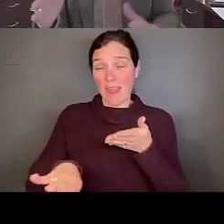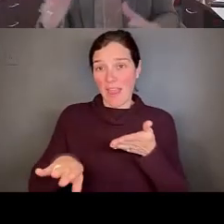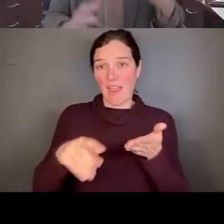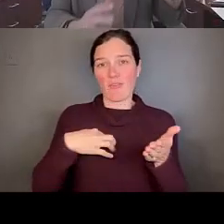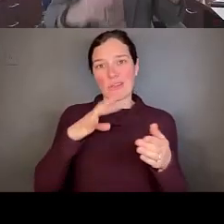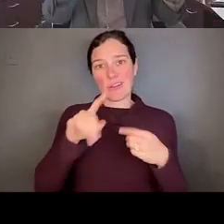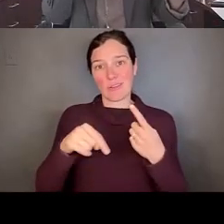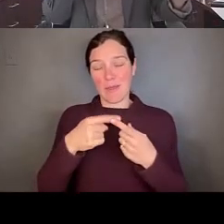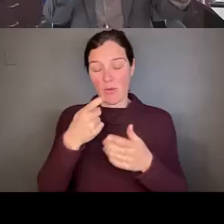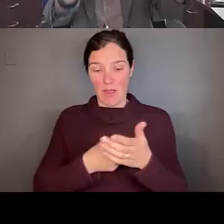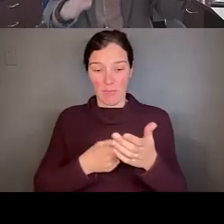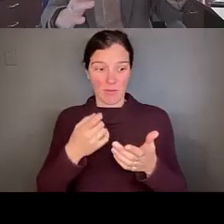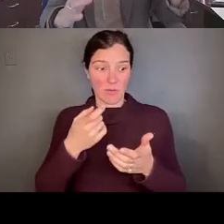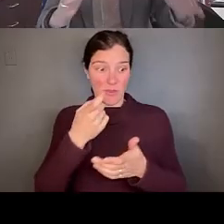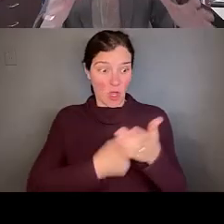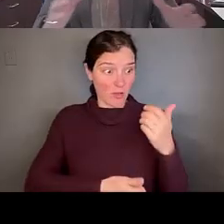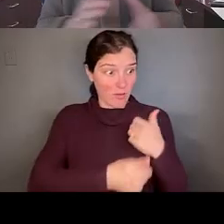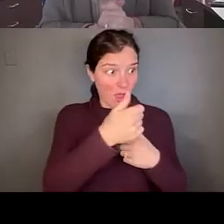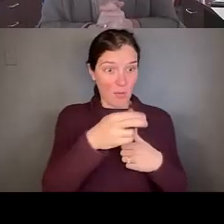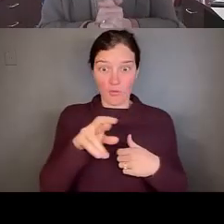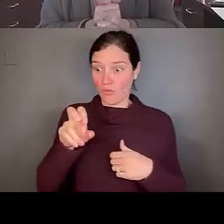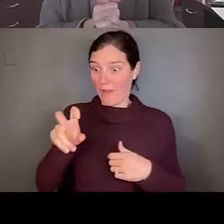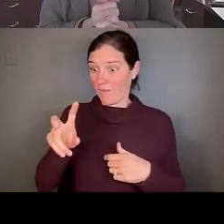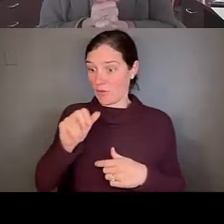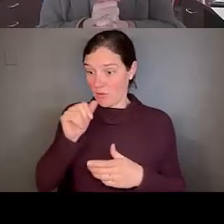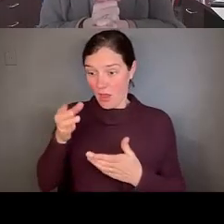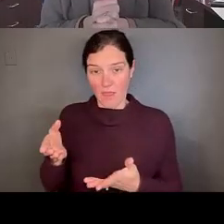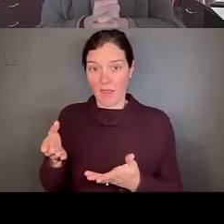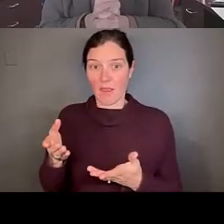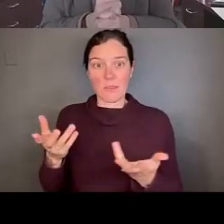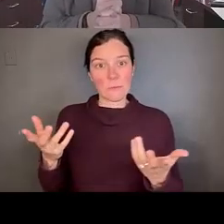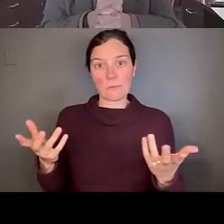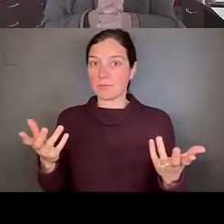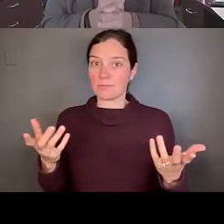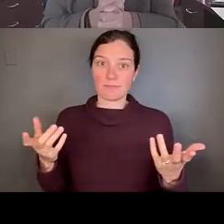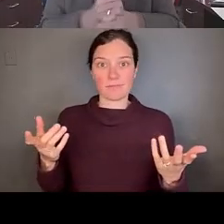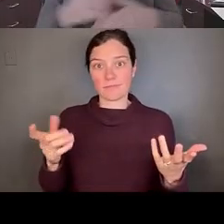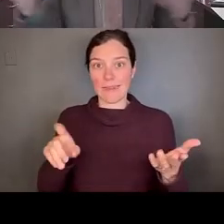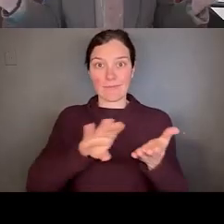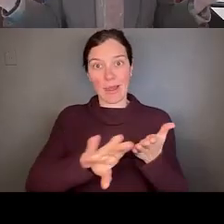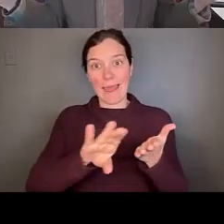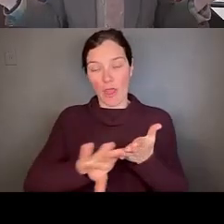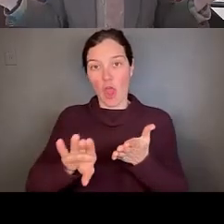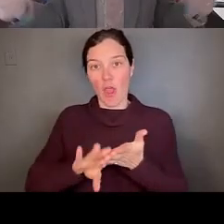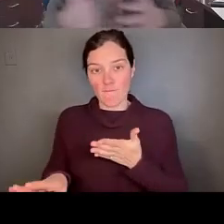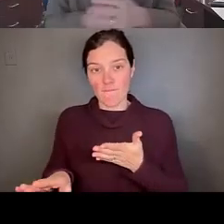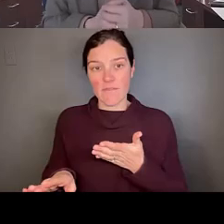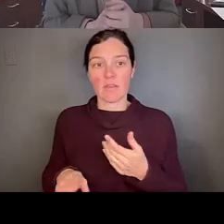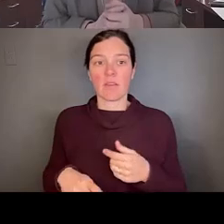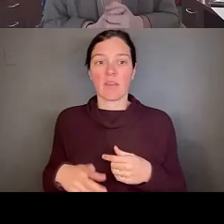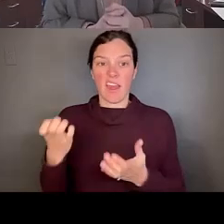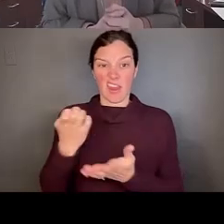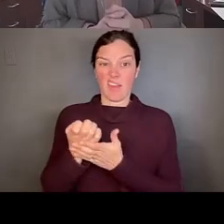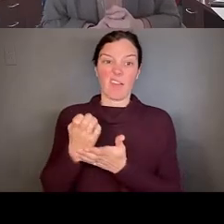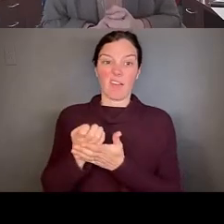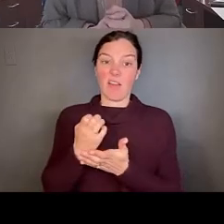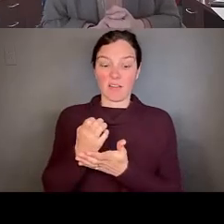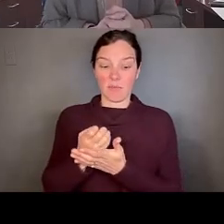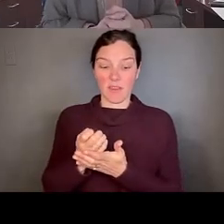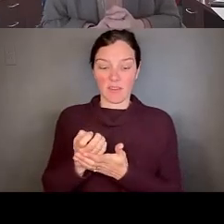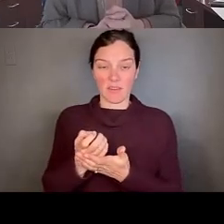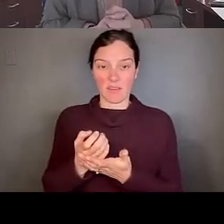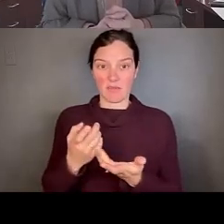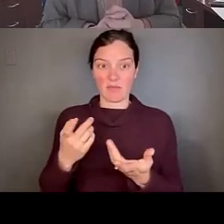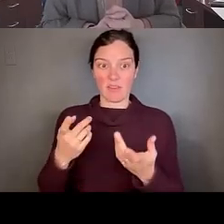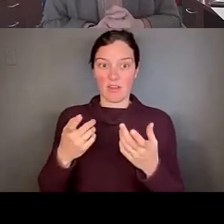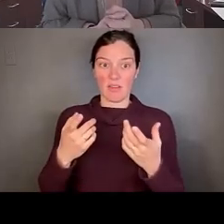happens when expenses are going up and revenues aren't there to cover them. Difficult decisions have to be made. And the economy, the biggest part of the